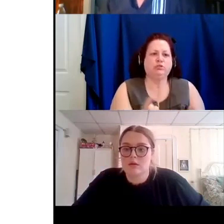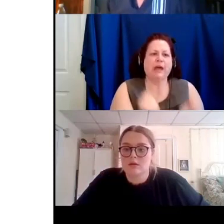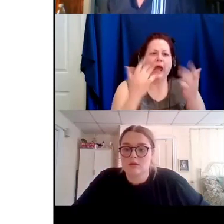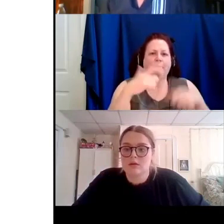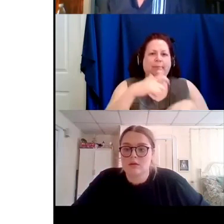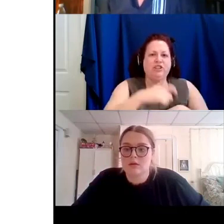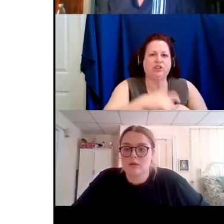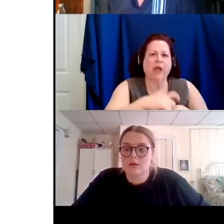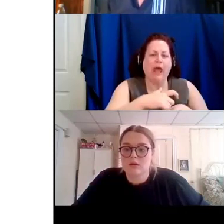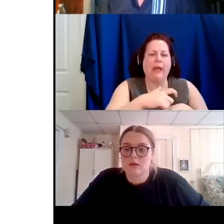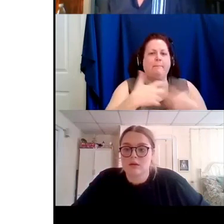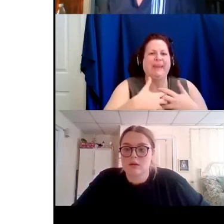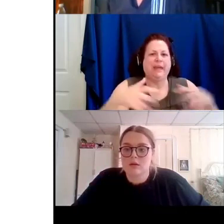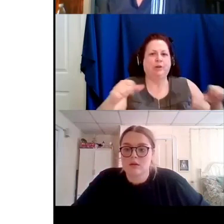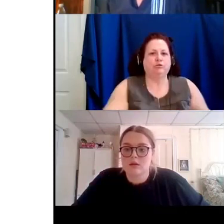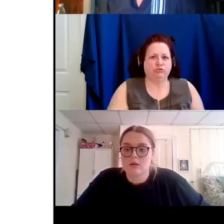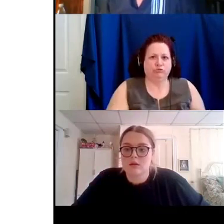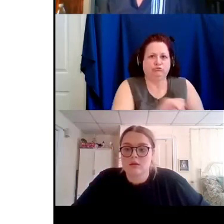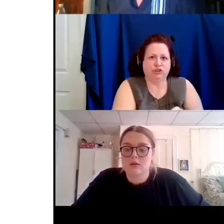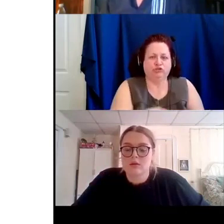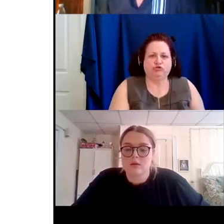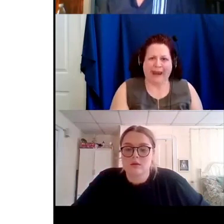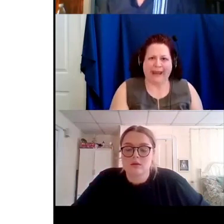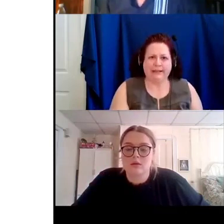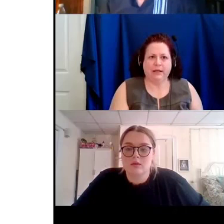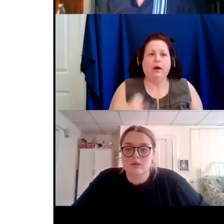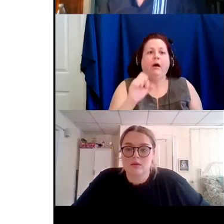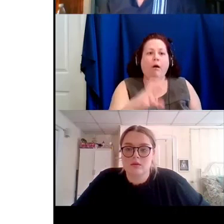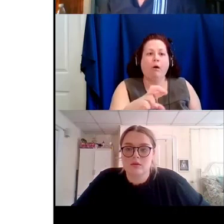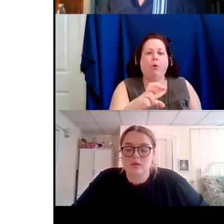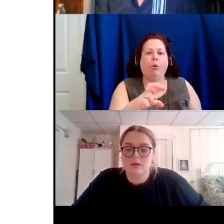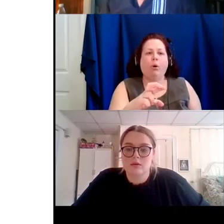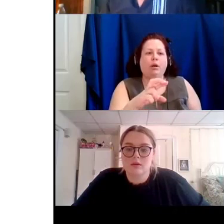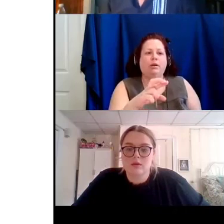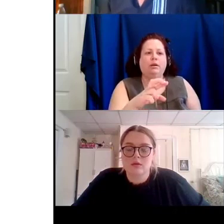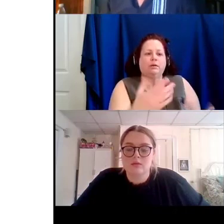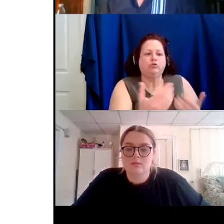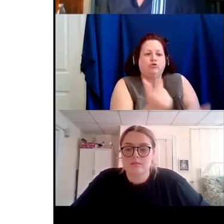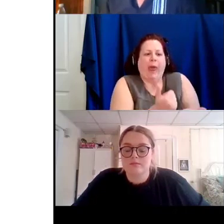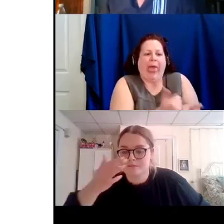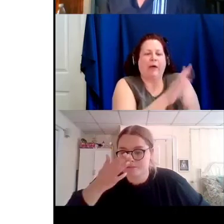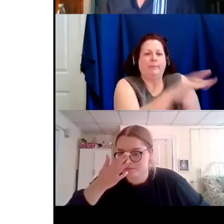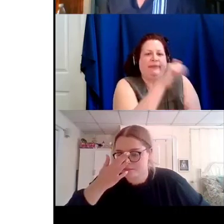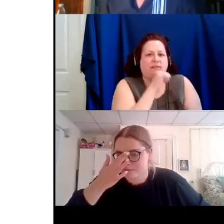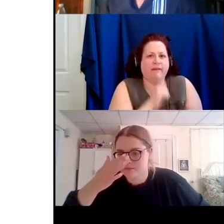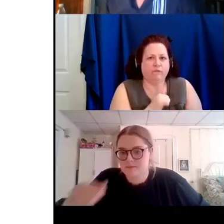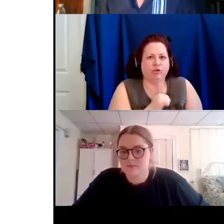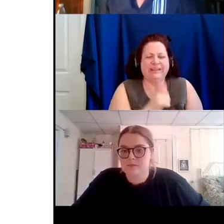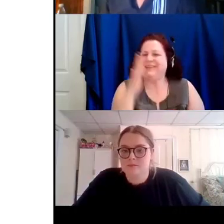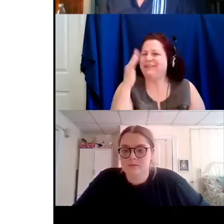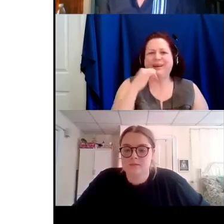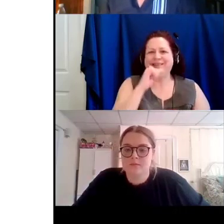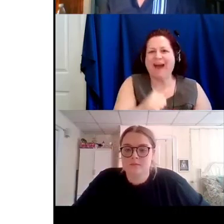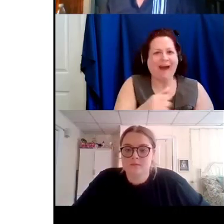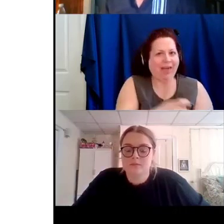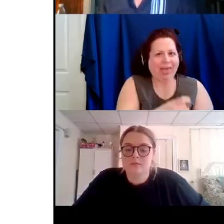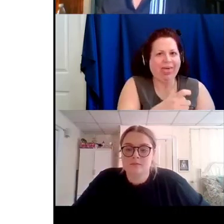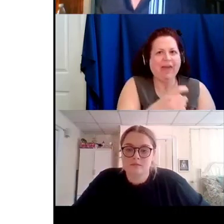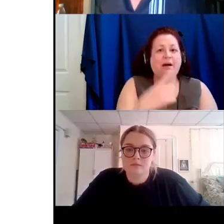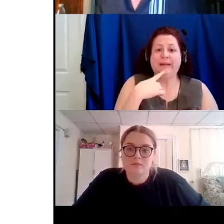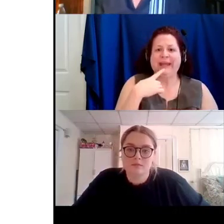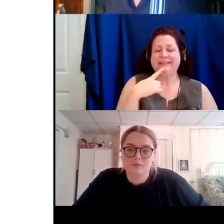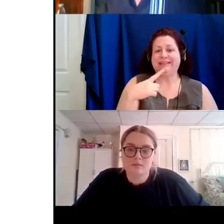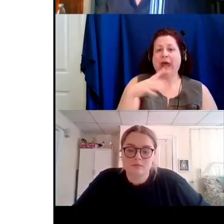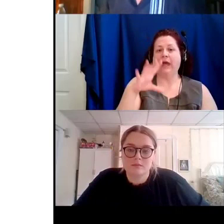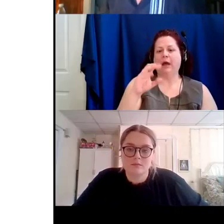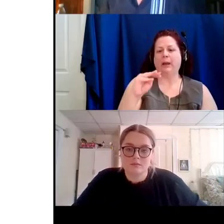was in mechanical restraints or to ease their suffering. And that's why I wasn't being funny when I called it a compassionate restraint. It's